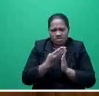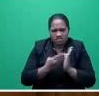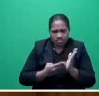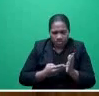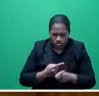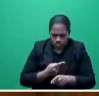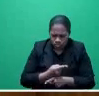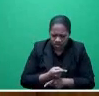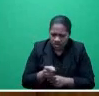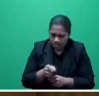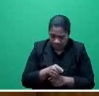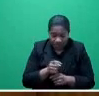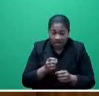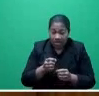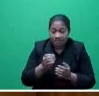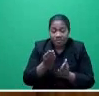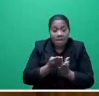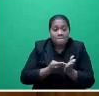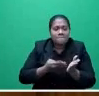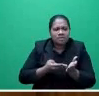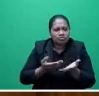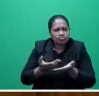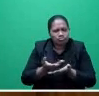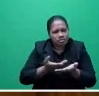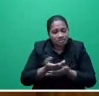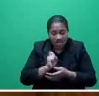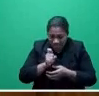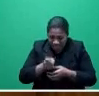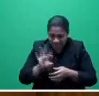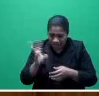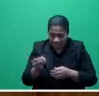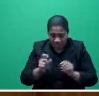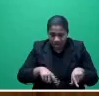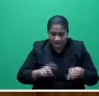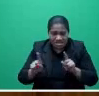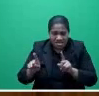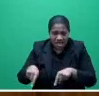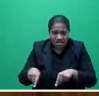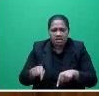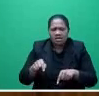they actually attended the budget brief, this kind of question would not have been raised in this August House.